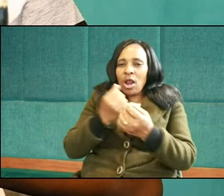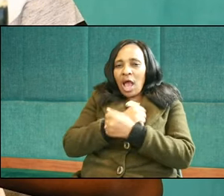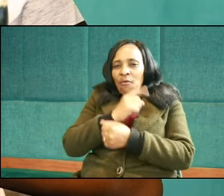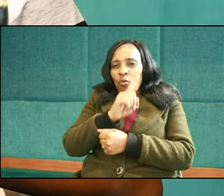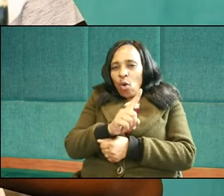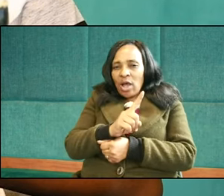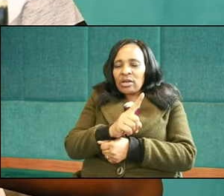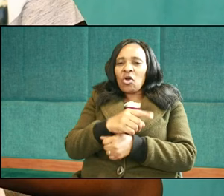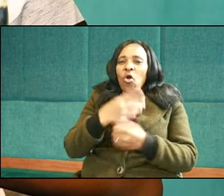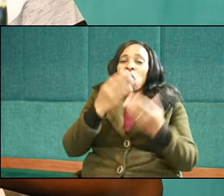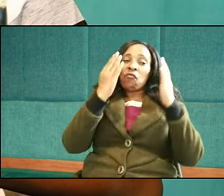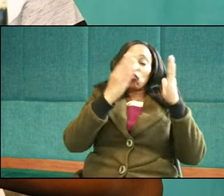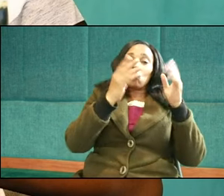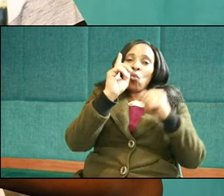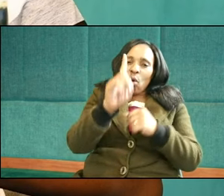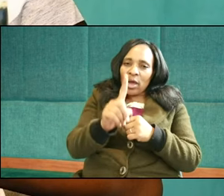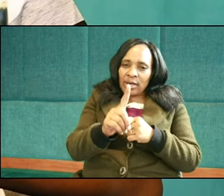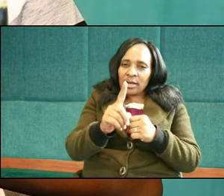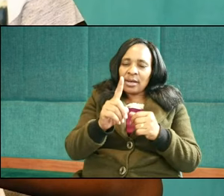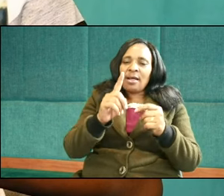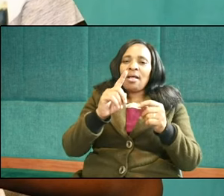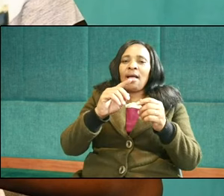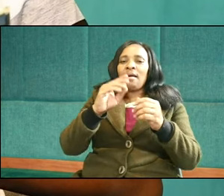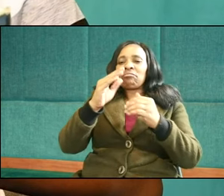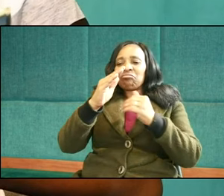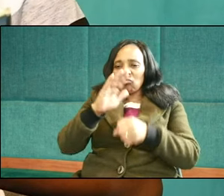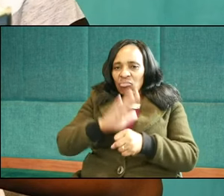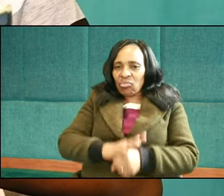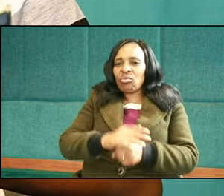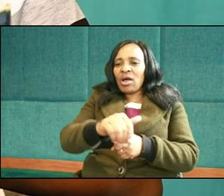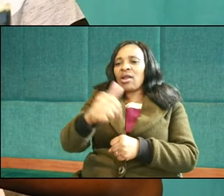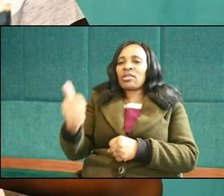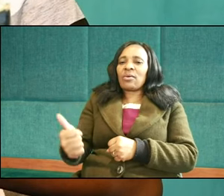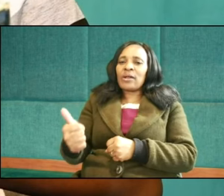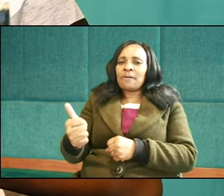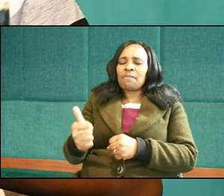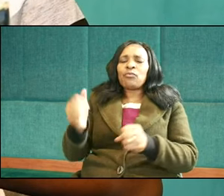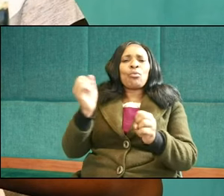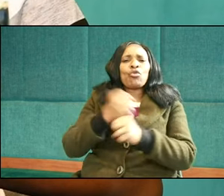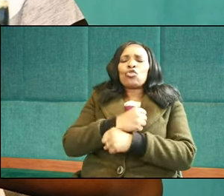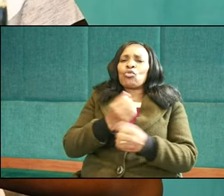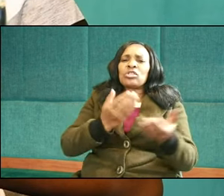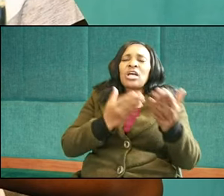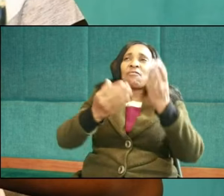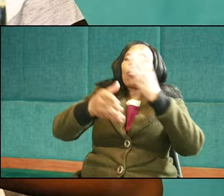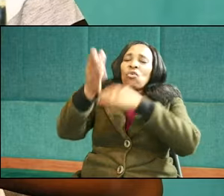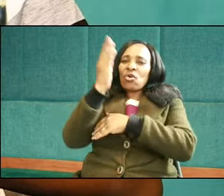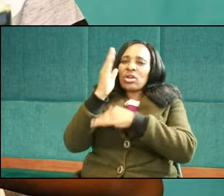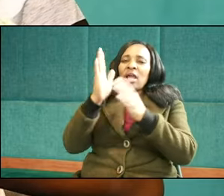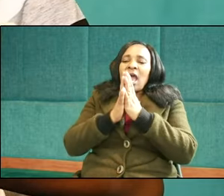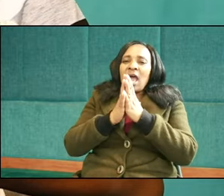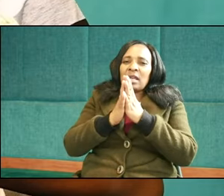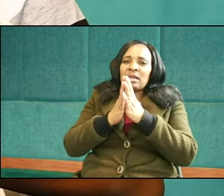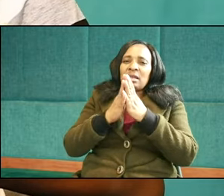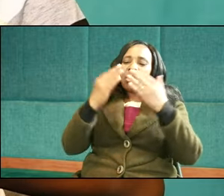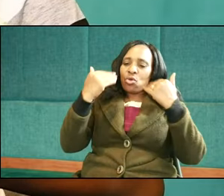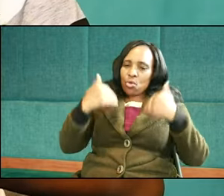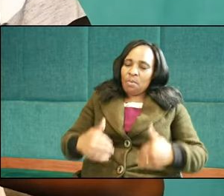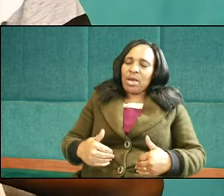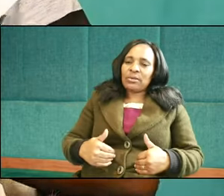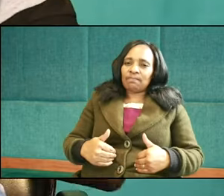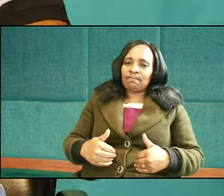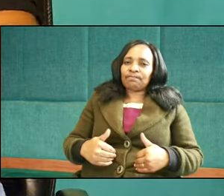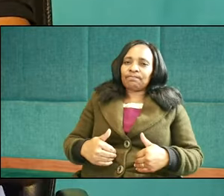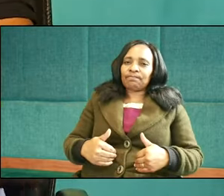will be devoted to one and despise the other. You cannot serve God and mammon, which is riches or